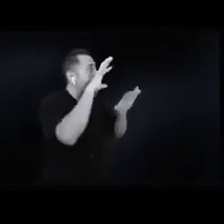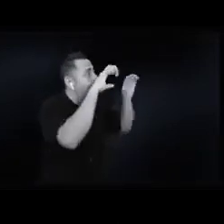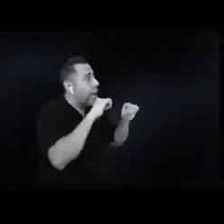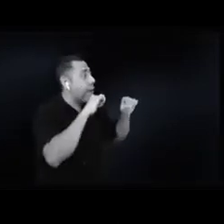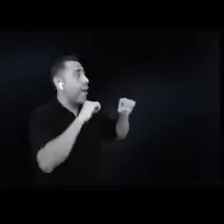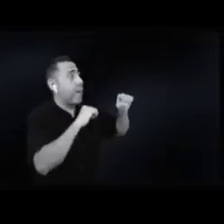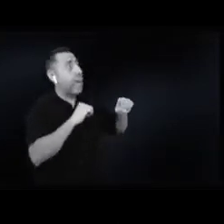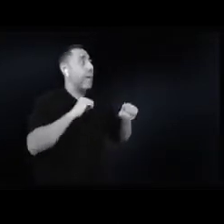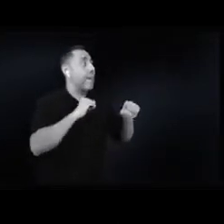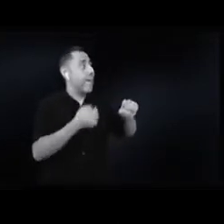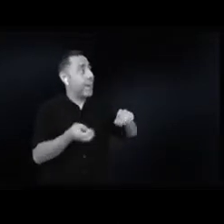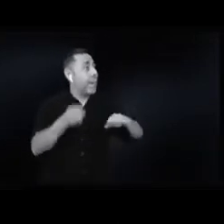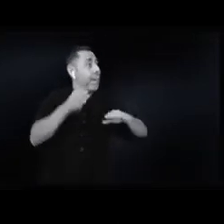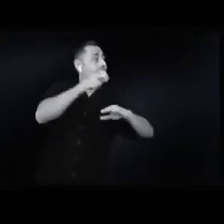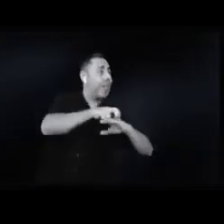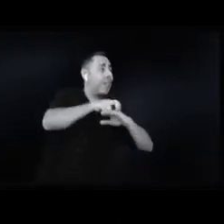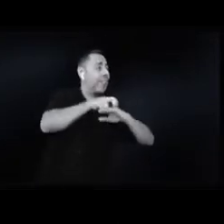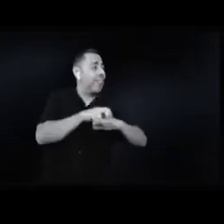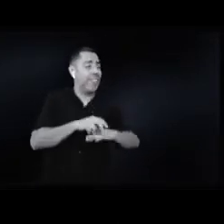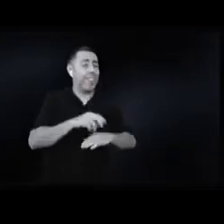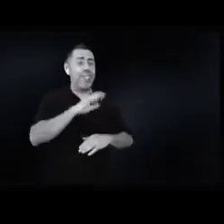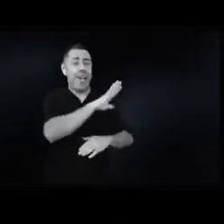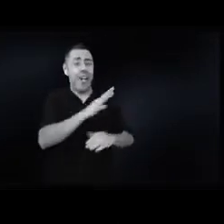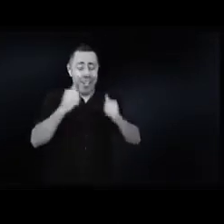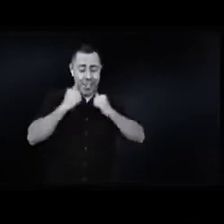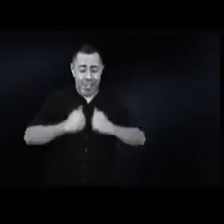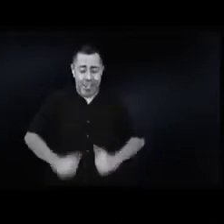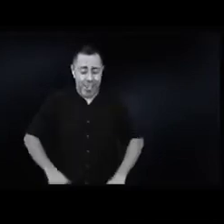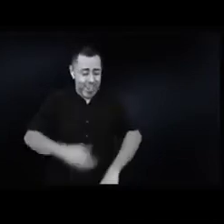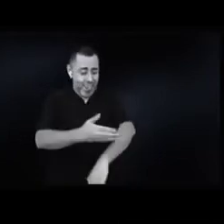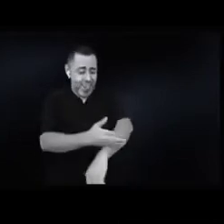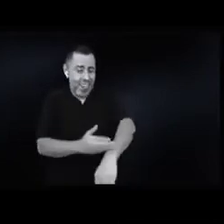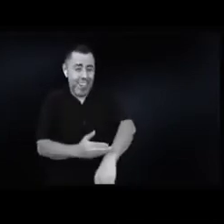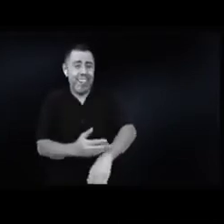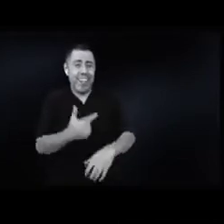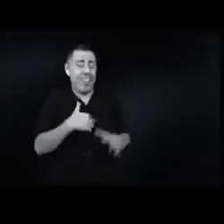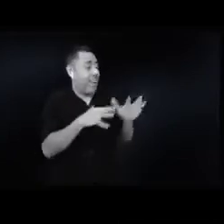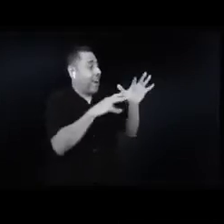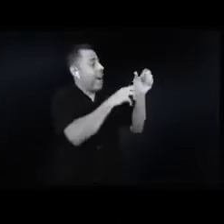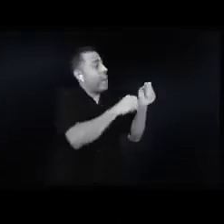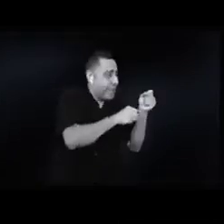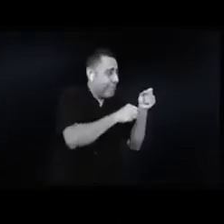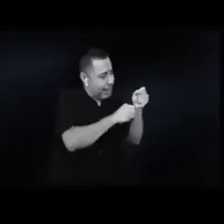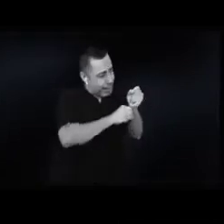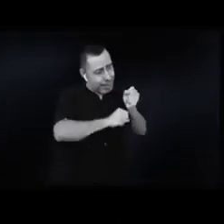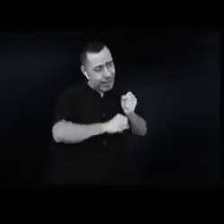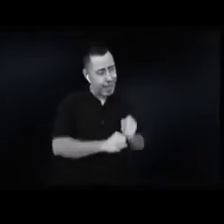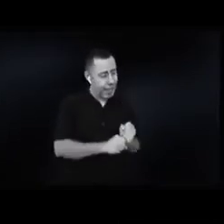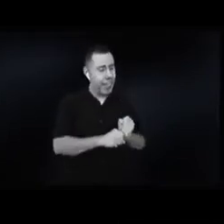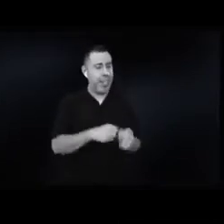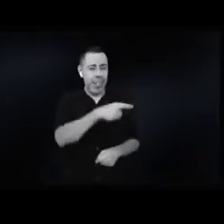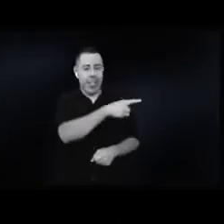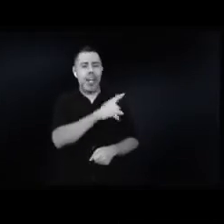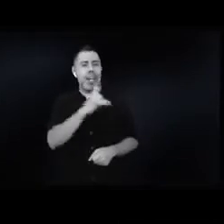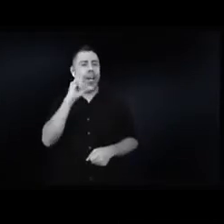old brown sweater that she wore like the robe of a queen.